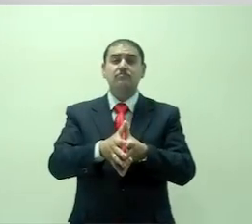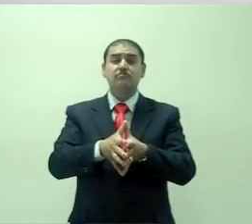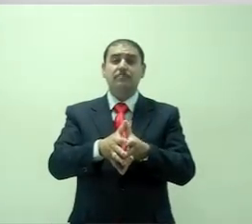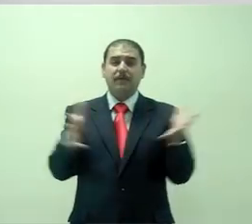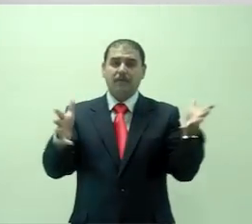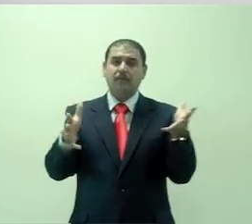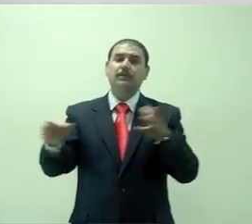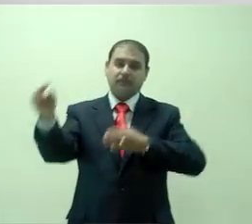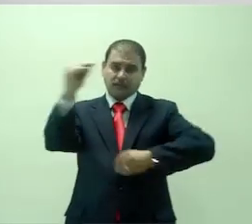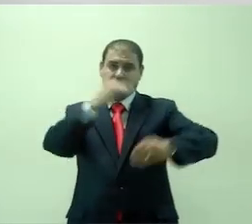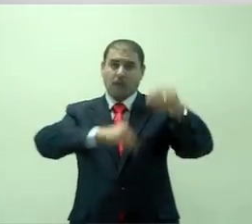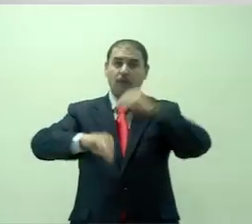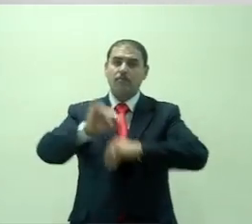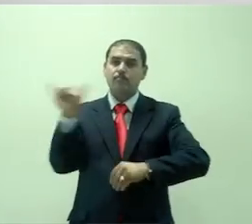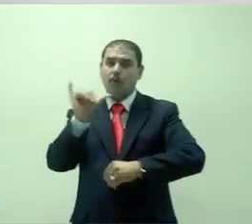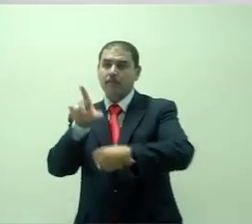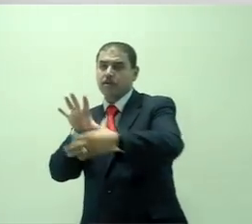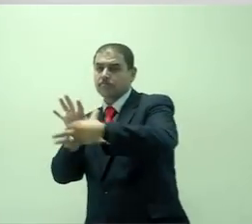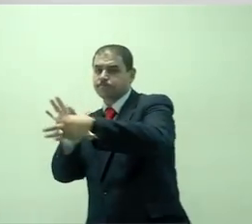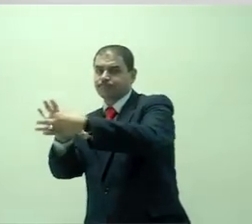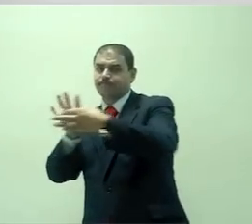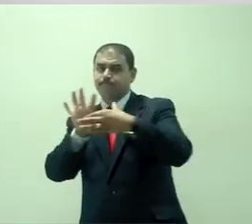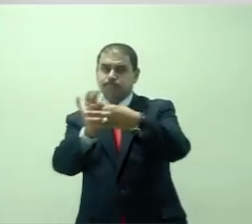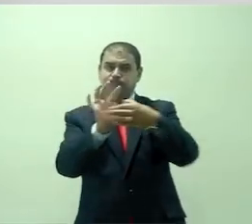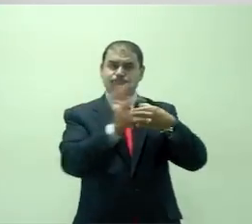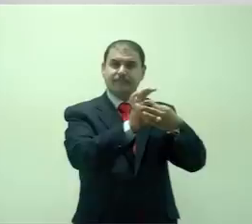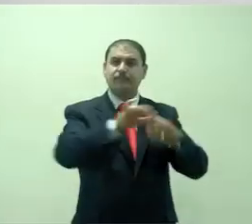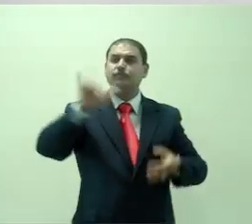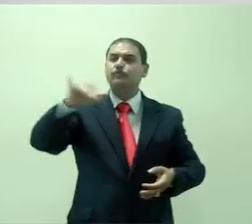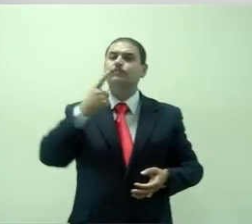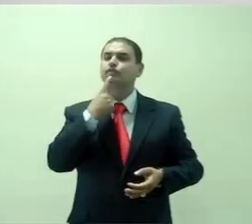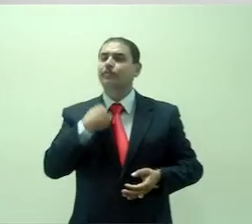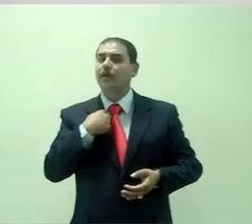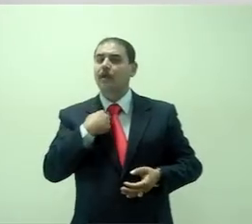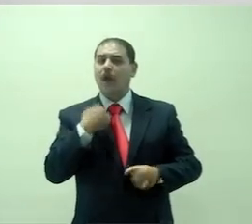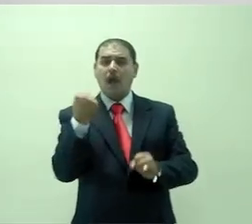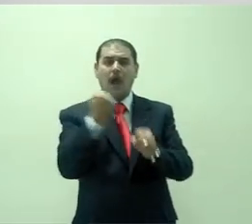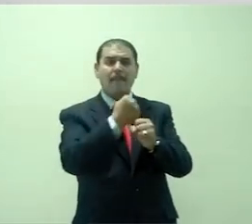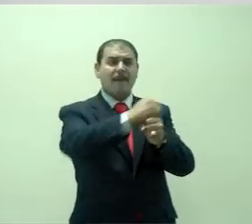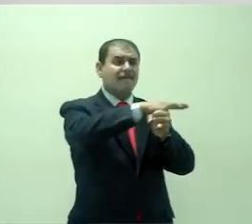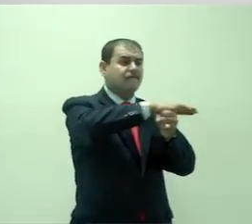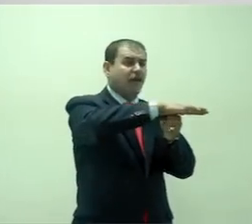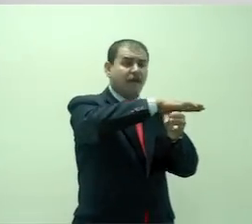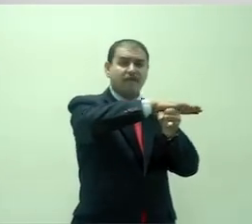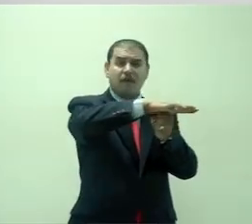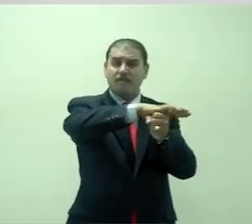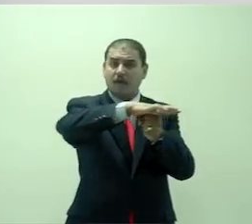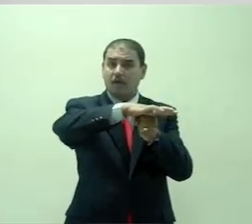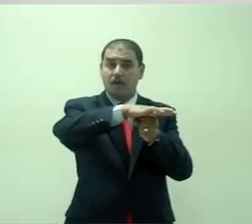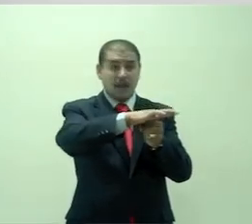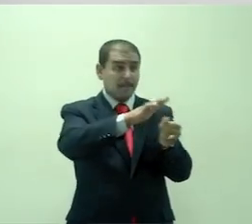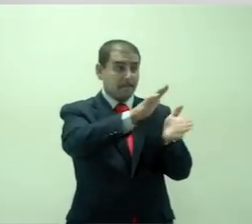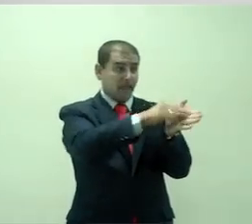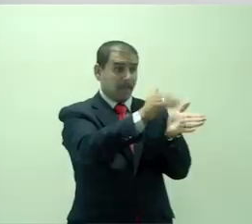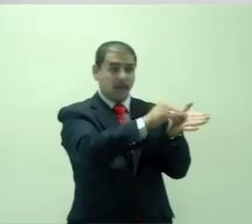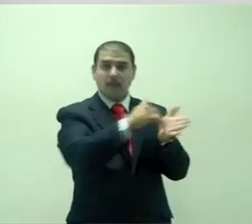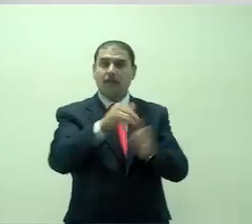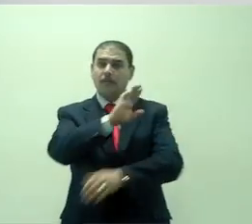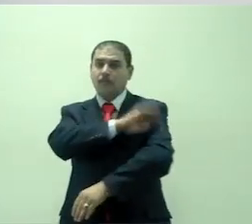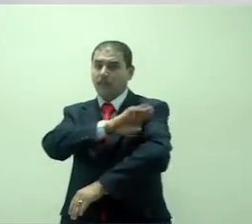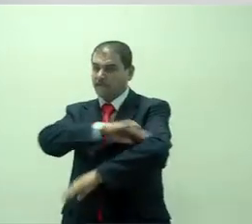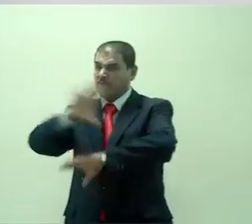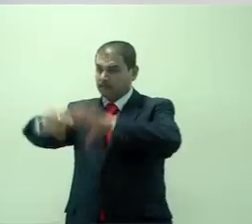are the start. As HCD, we have an education and programs